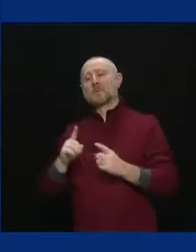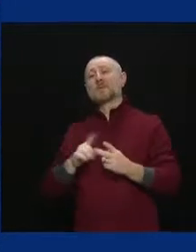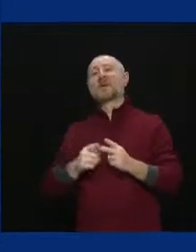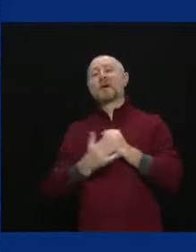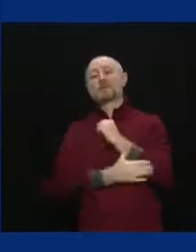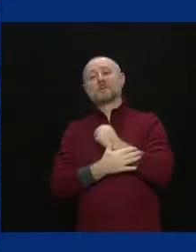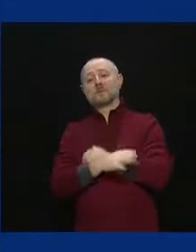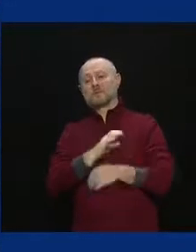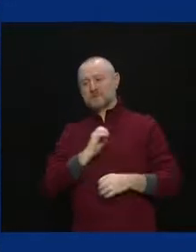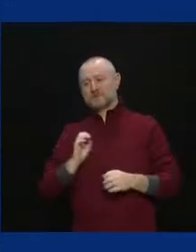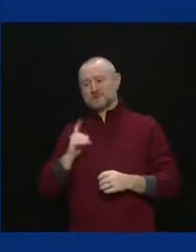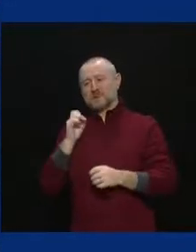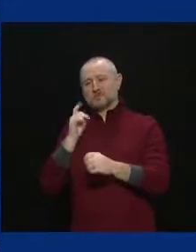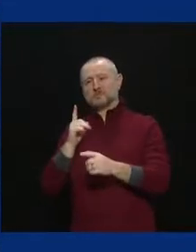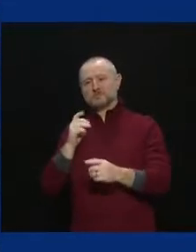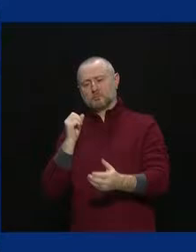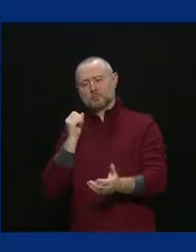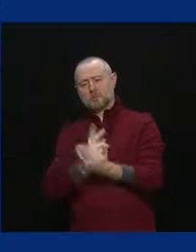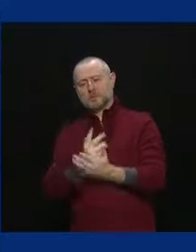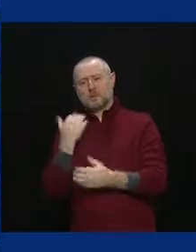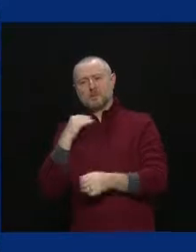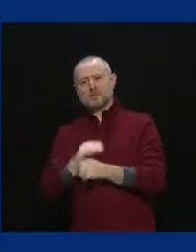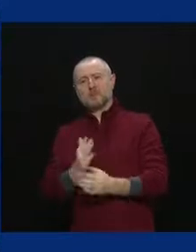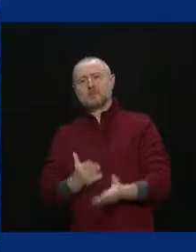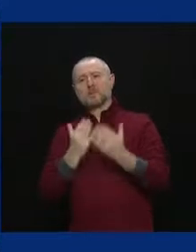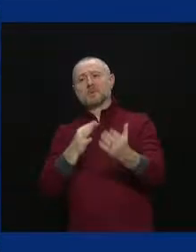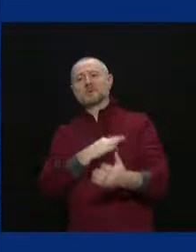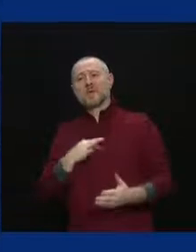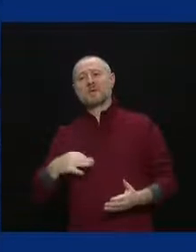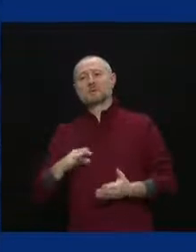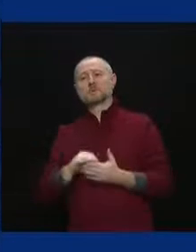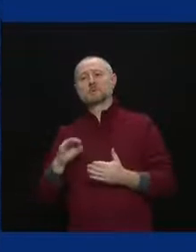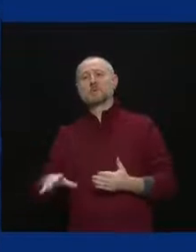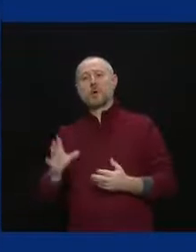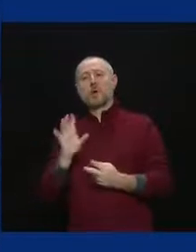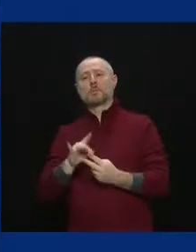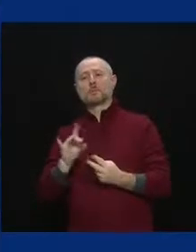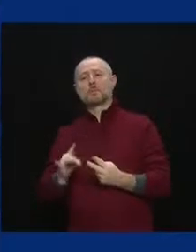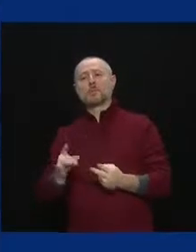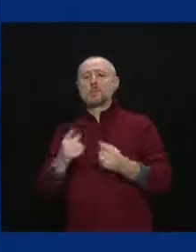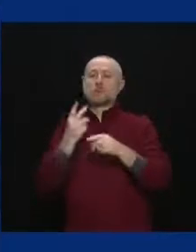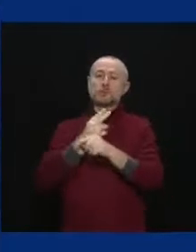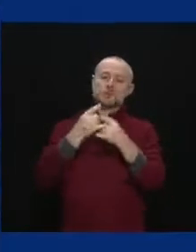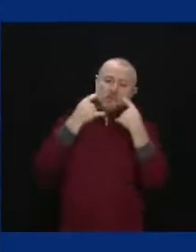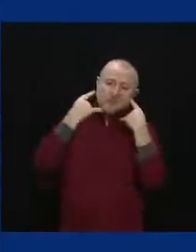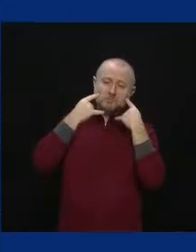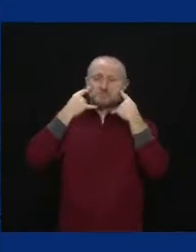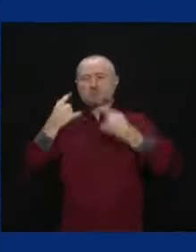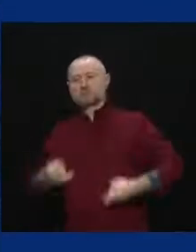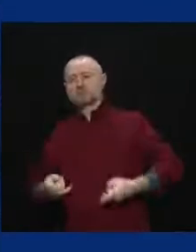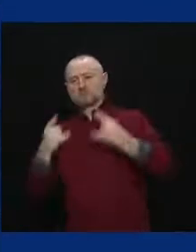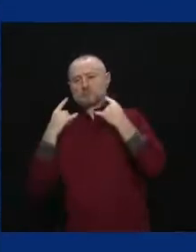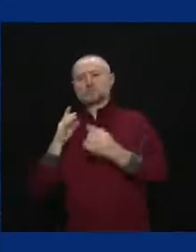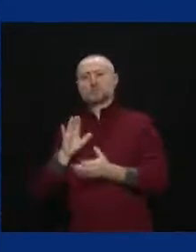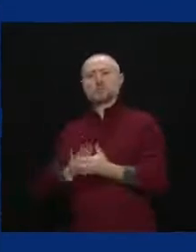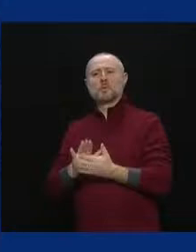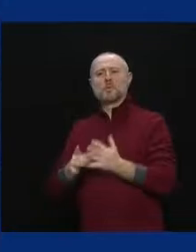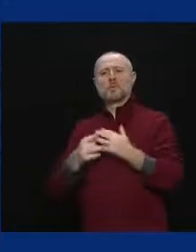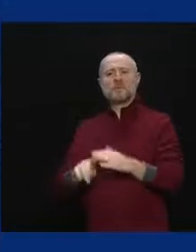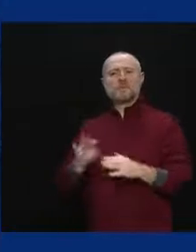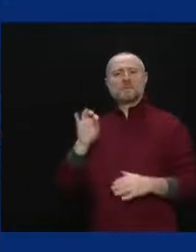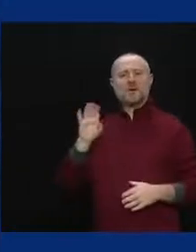passed a motion giving staff and students the option of whether to wear a mask or not in school, starting on February